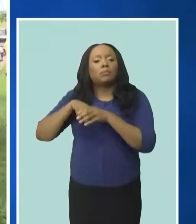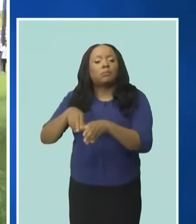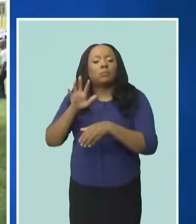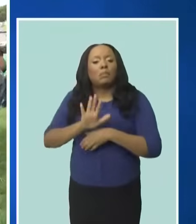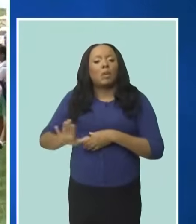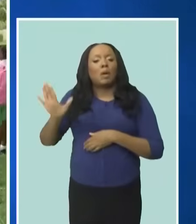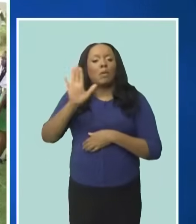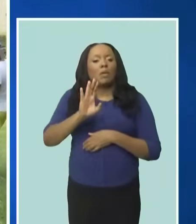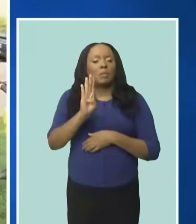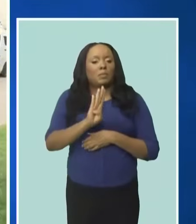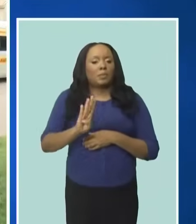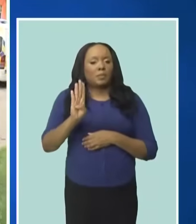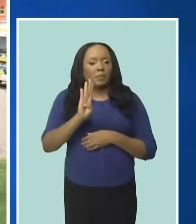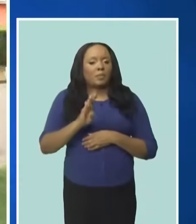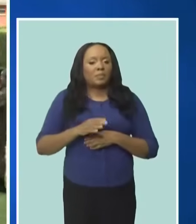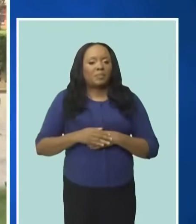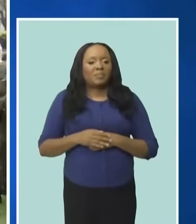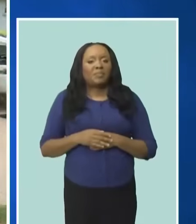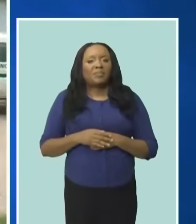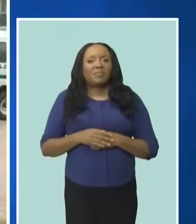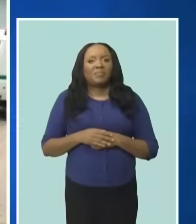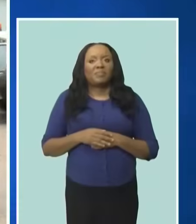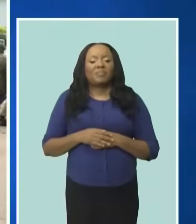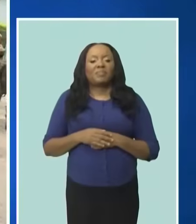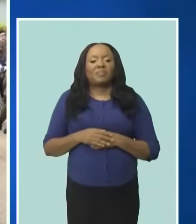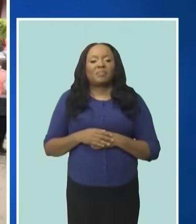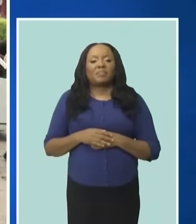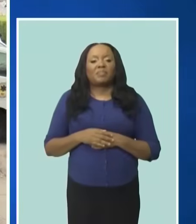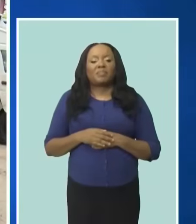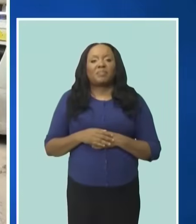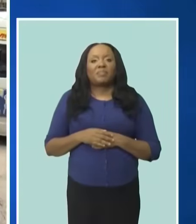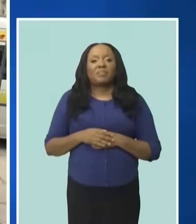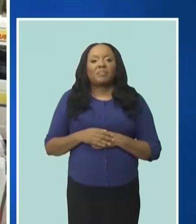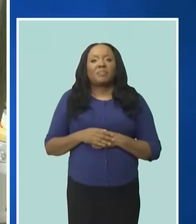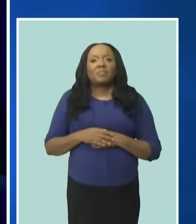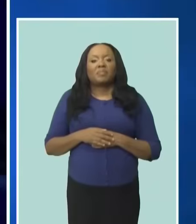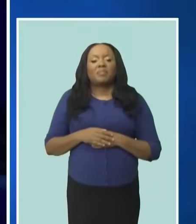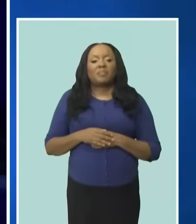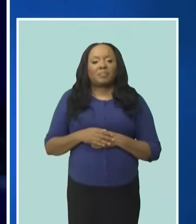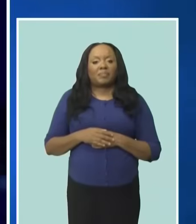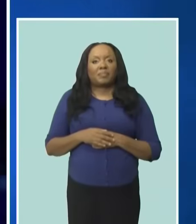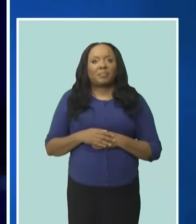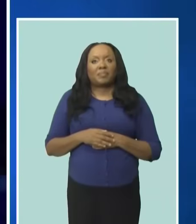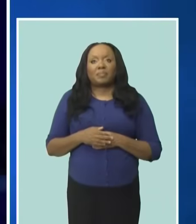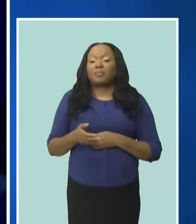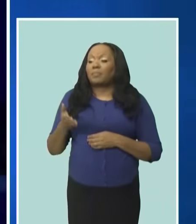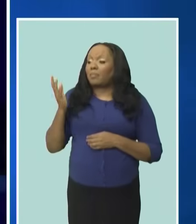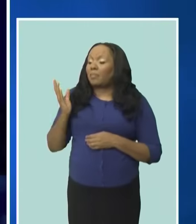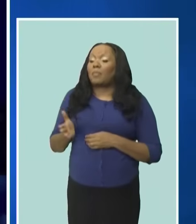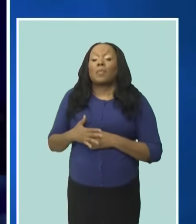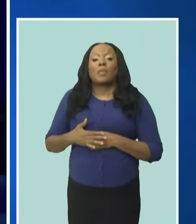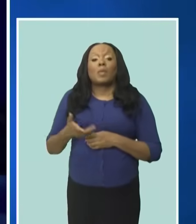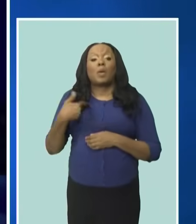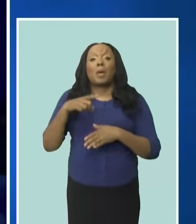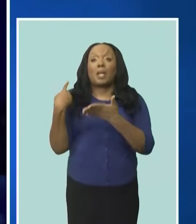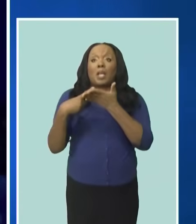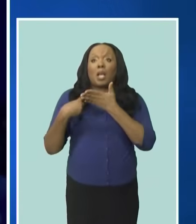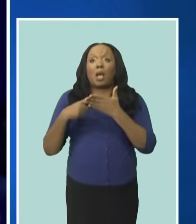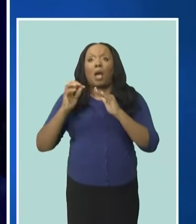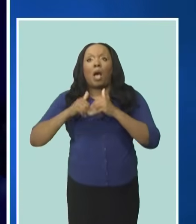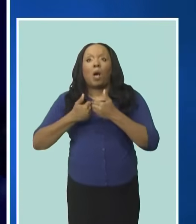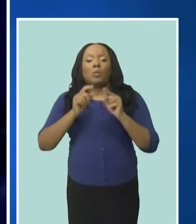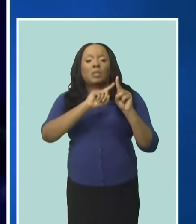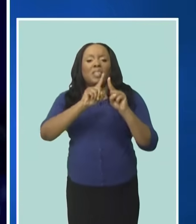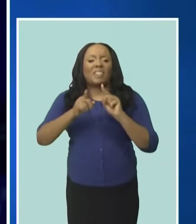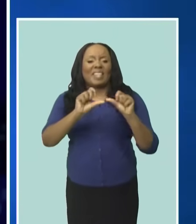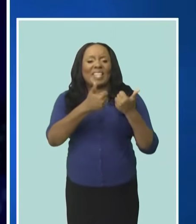children across the island. Emphasis was placed on the importance of interagency collaboration to ensure that